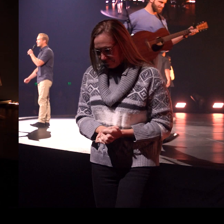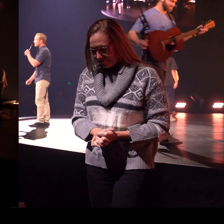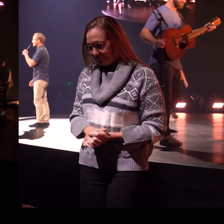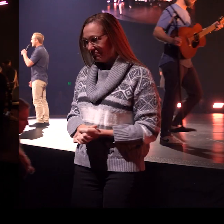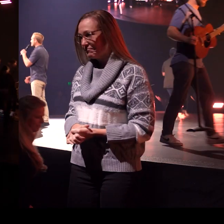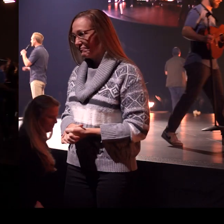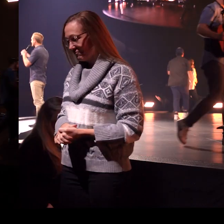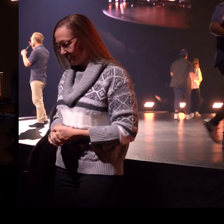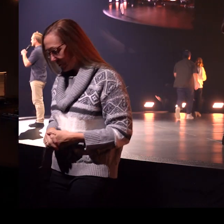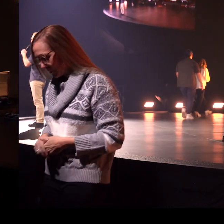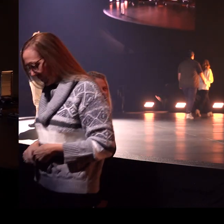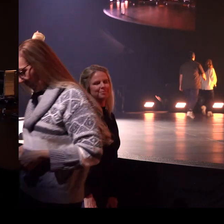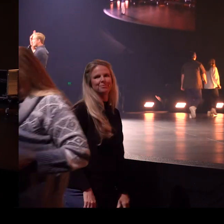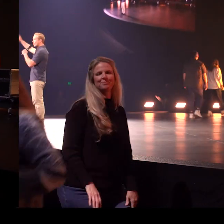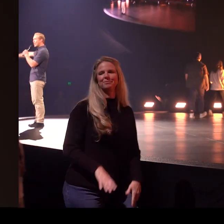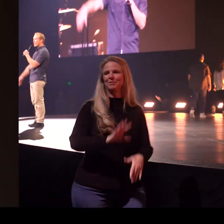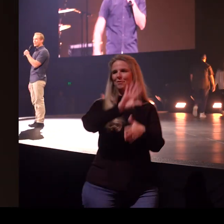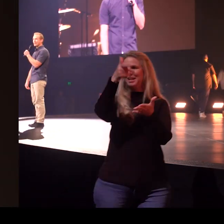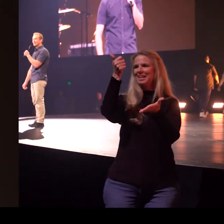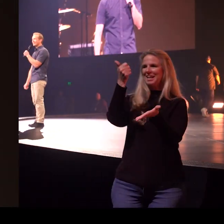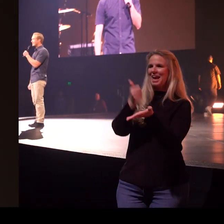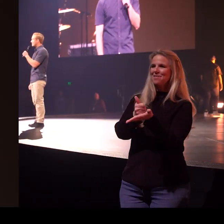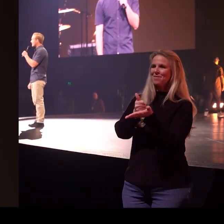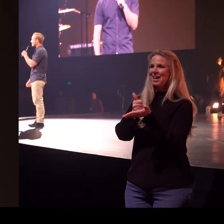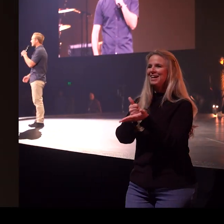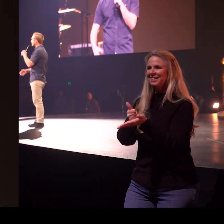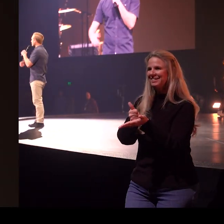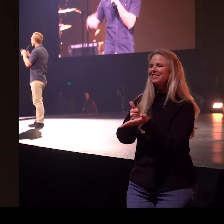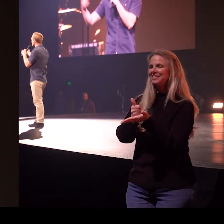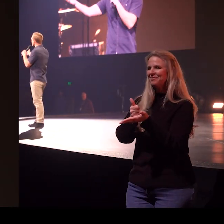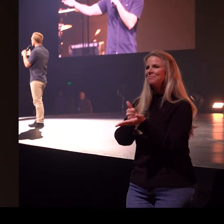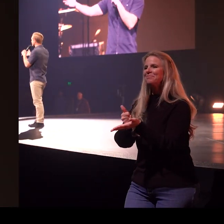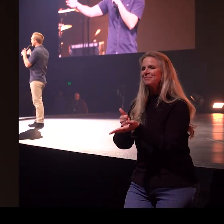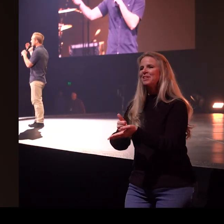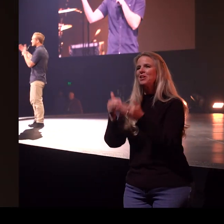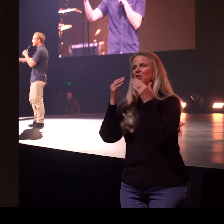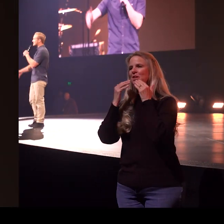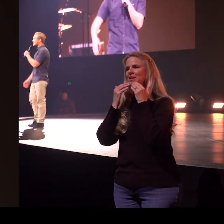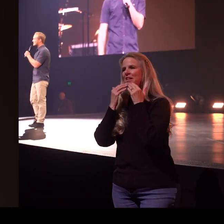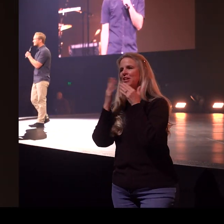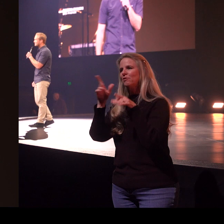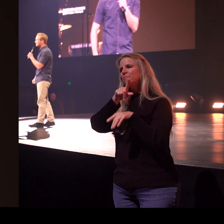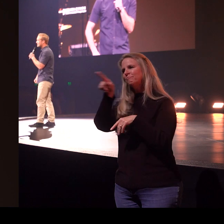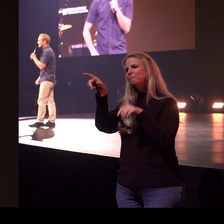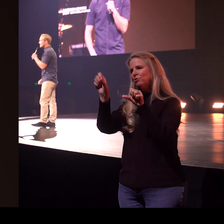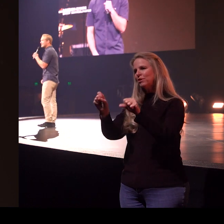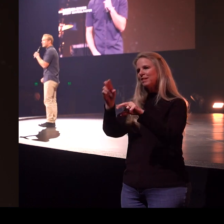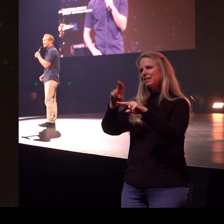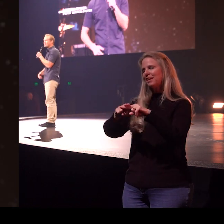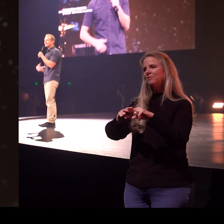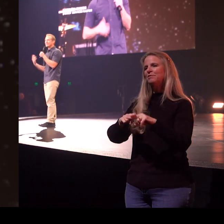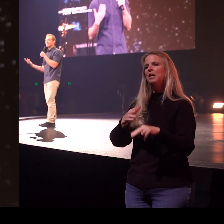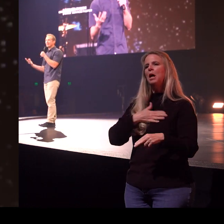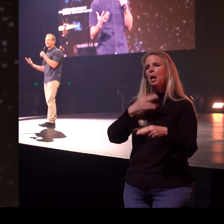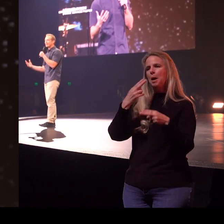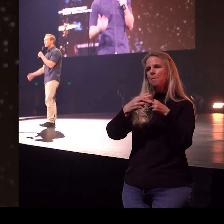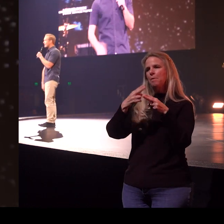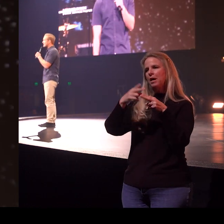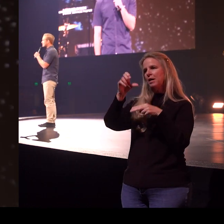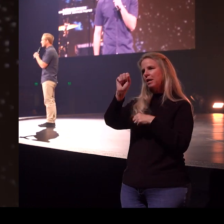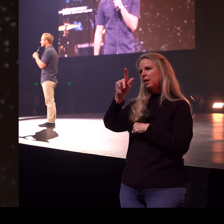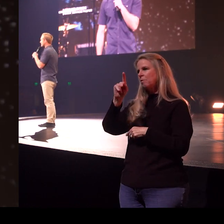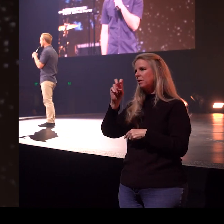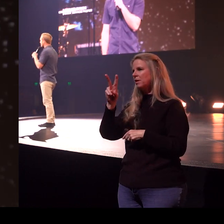CCV, can we get an amen? Woo! Man, thank you for worshiping with us today. You can take a seat. My name is Stephen Einen, and